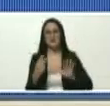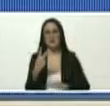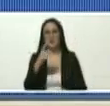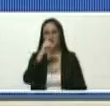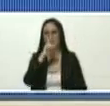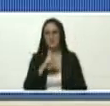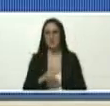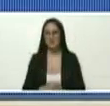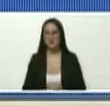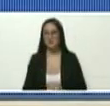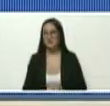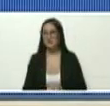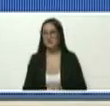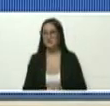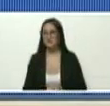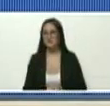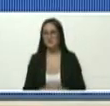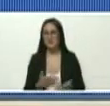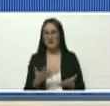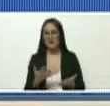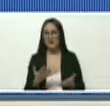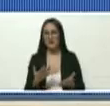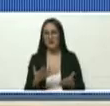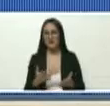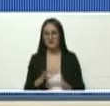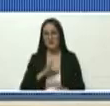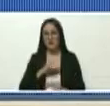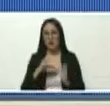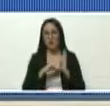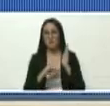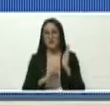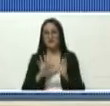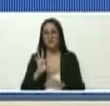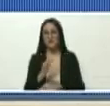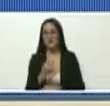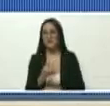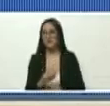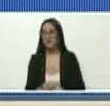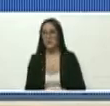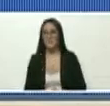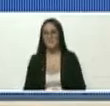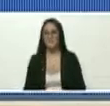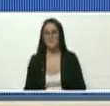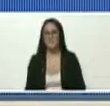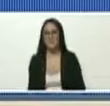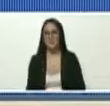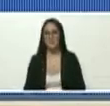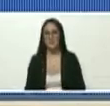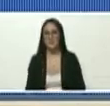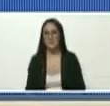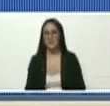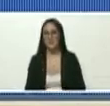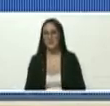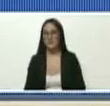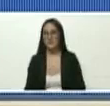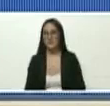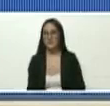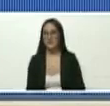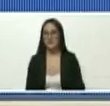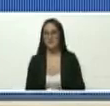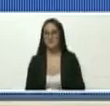OPEC. 62 years ago, five founders, OPEP, Dr. Fouad Rouhani of Iran, Rouhani de Dr. Iran, Talat Shaibani of